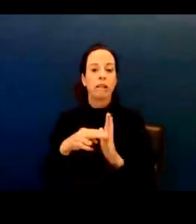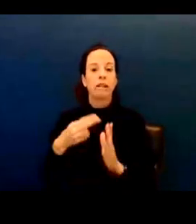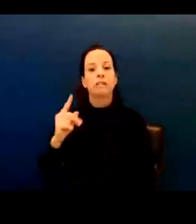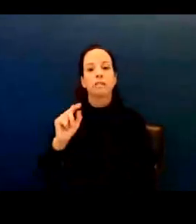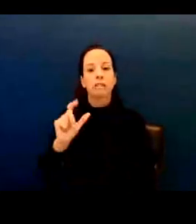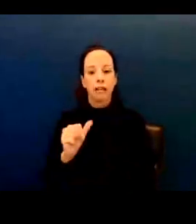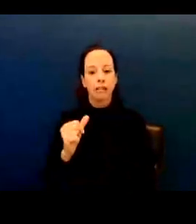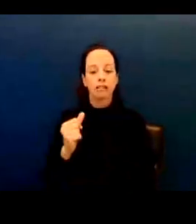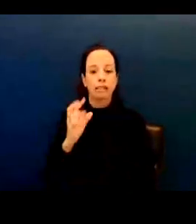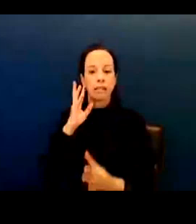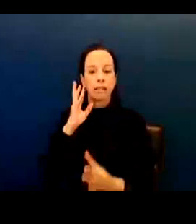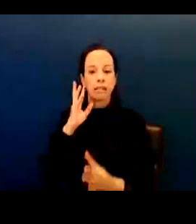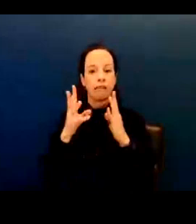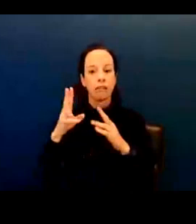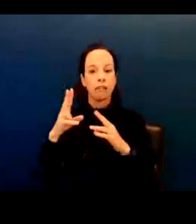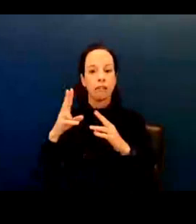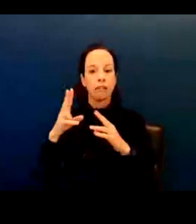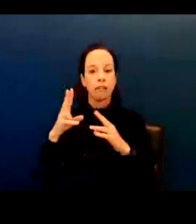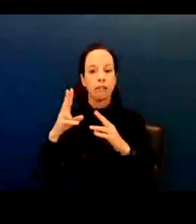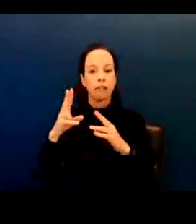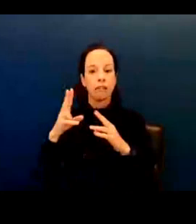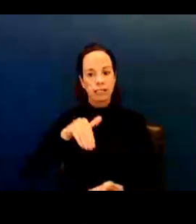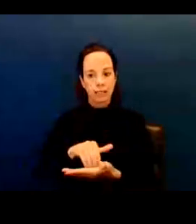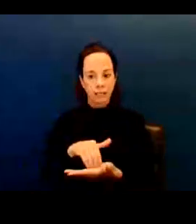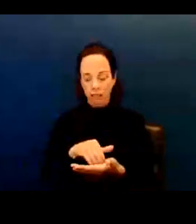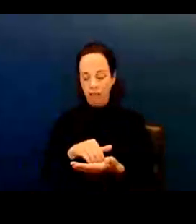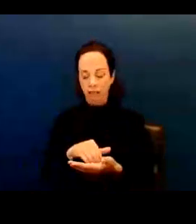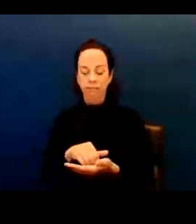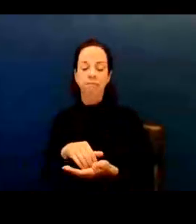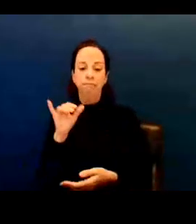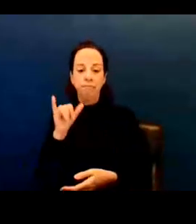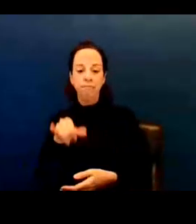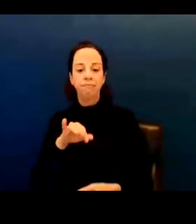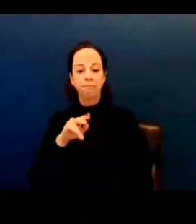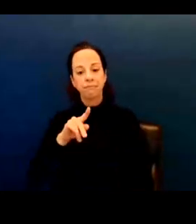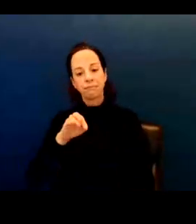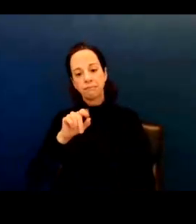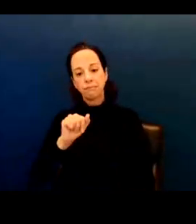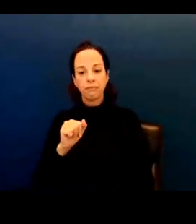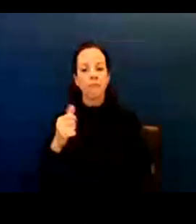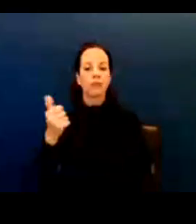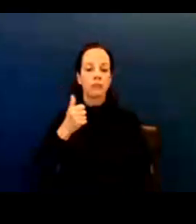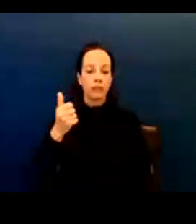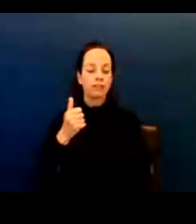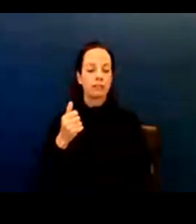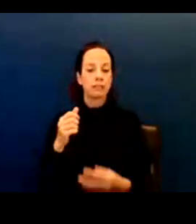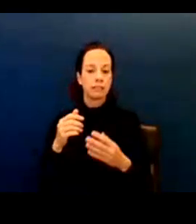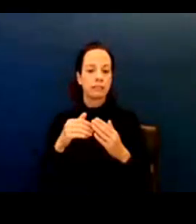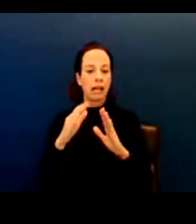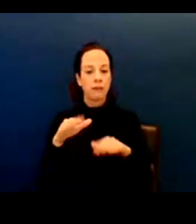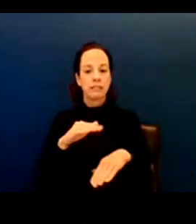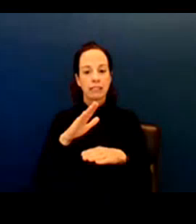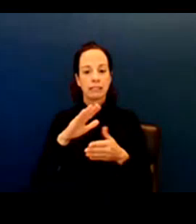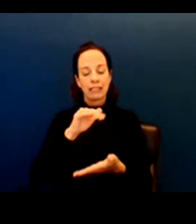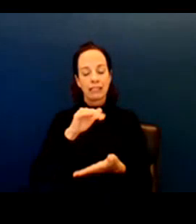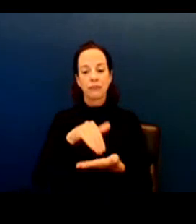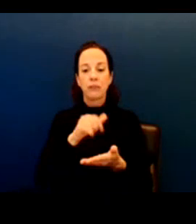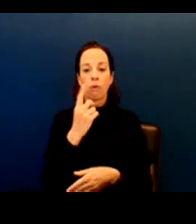the Eureka Regional Transit and Housing Center, also known as Earth Center, will not only integrate local